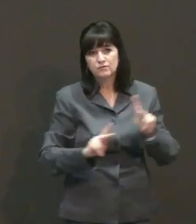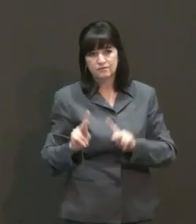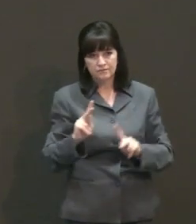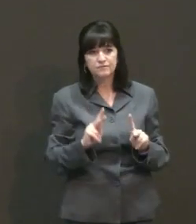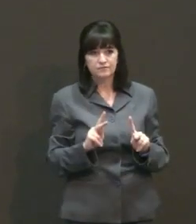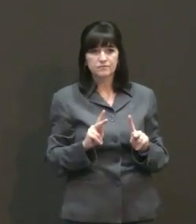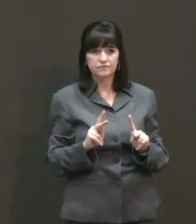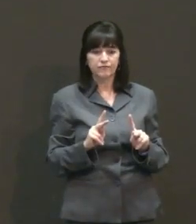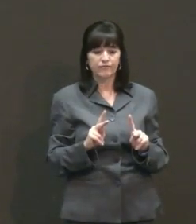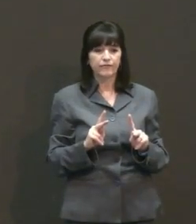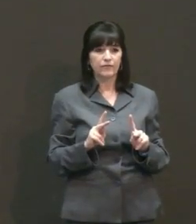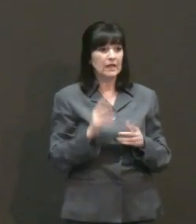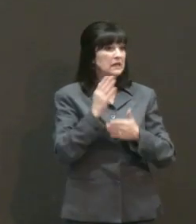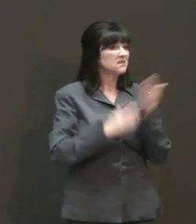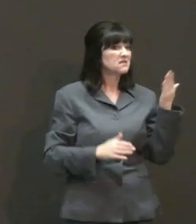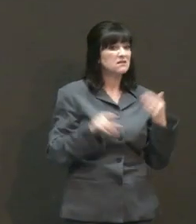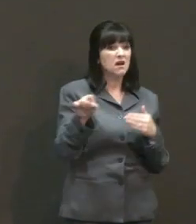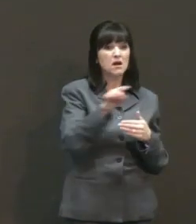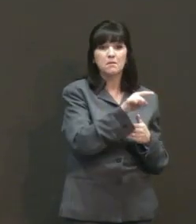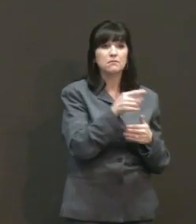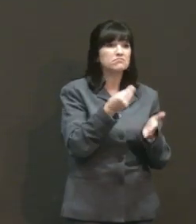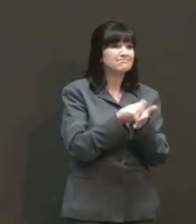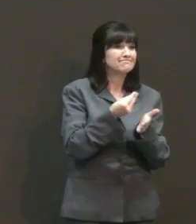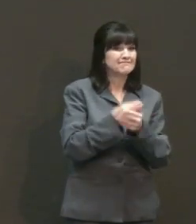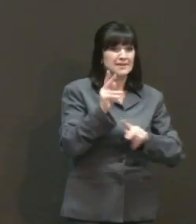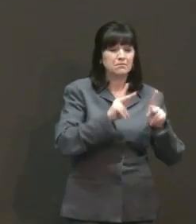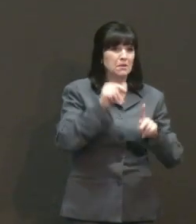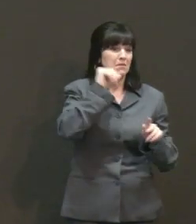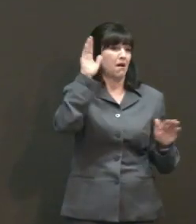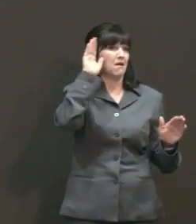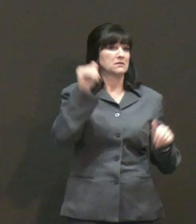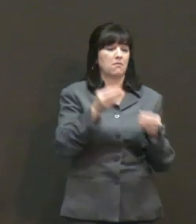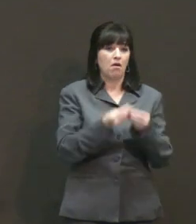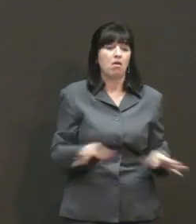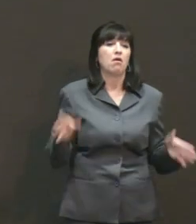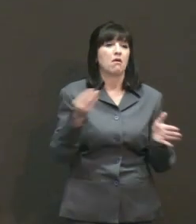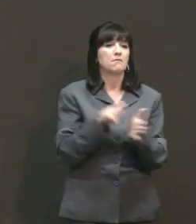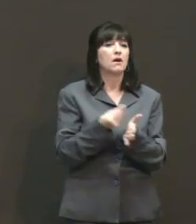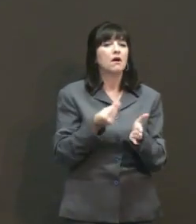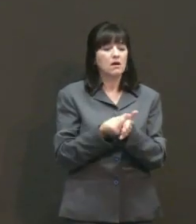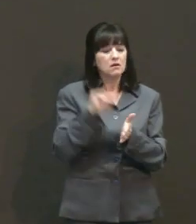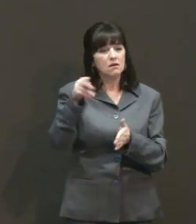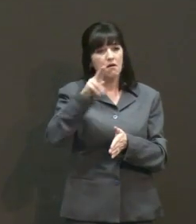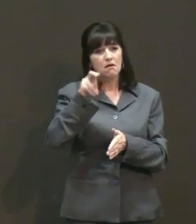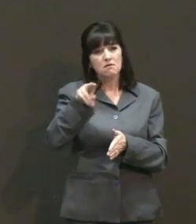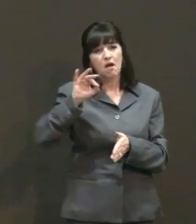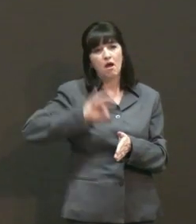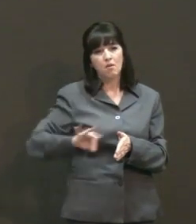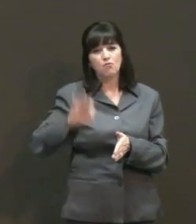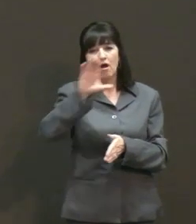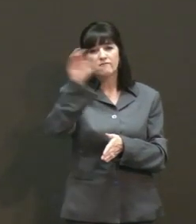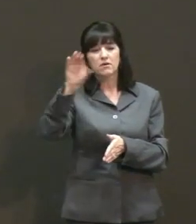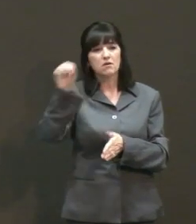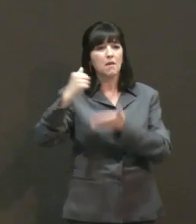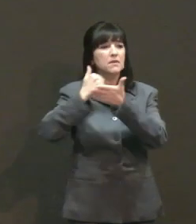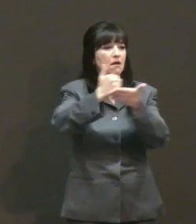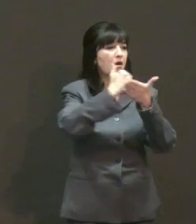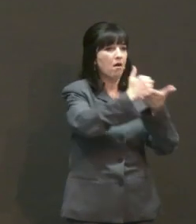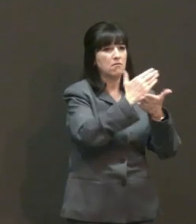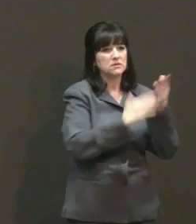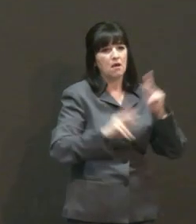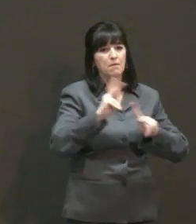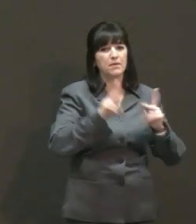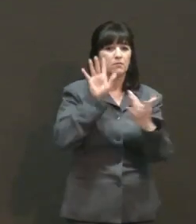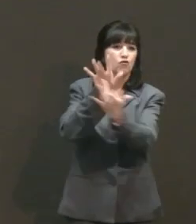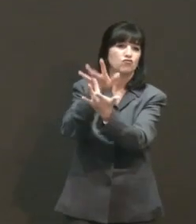unmet needs or unanticipated financial needs that some of these nonprofits would need. And then really just to close, I